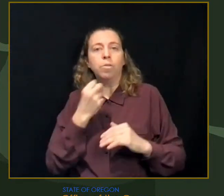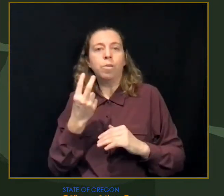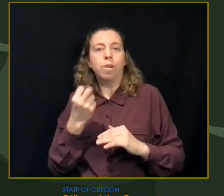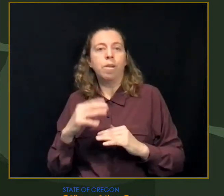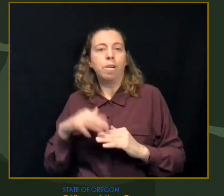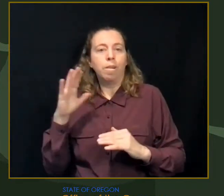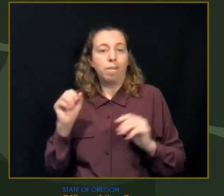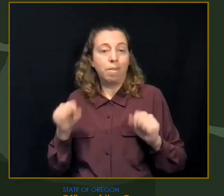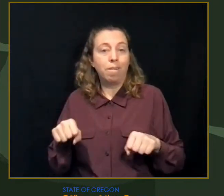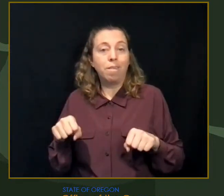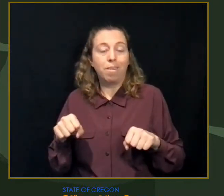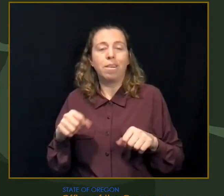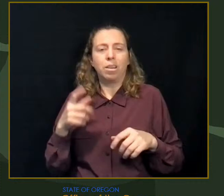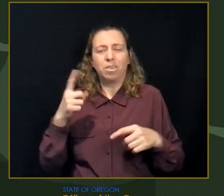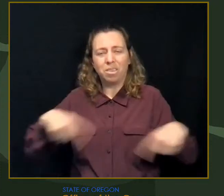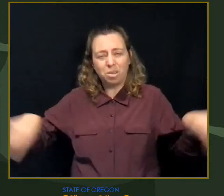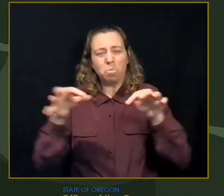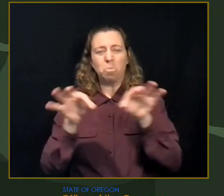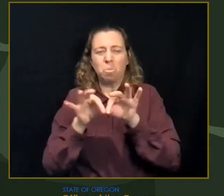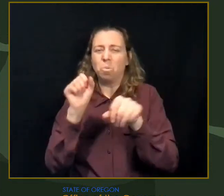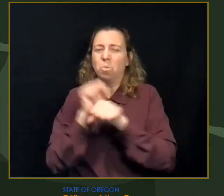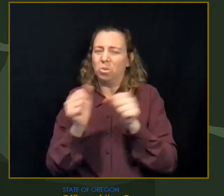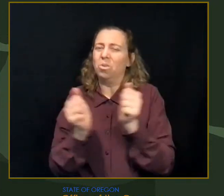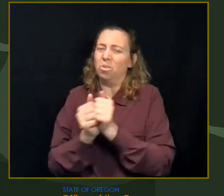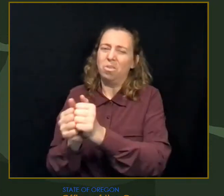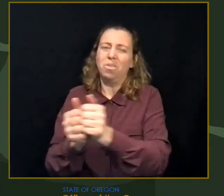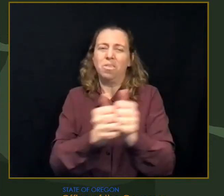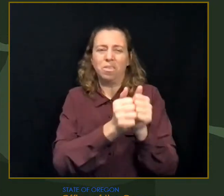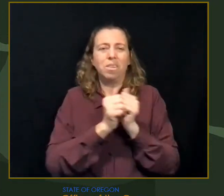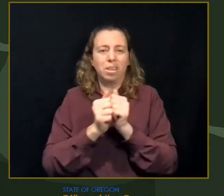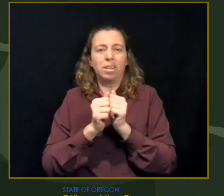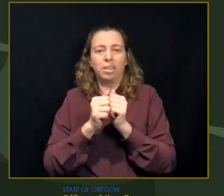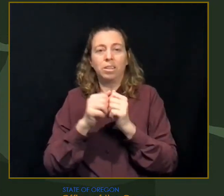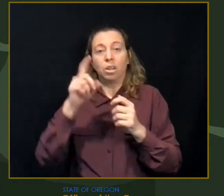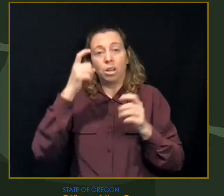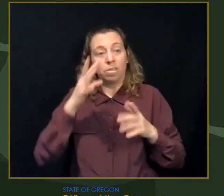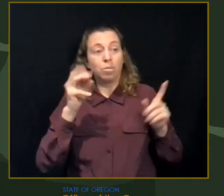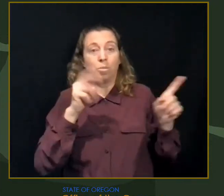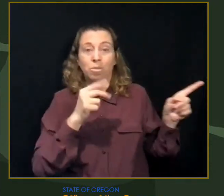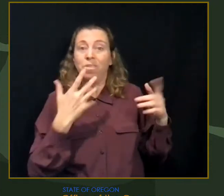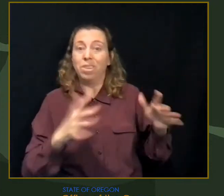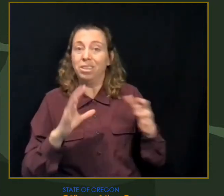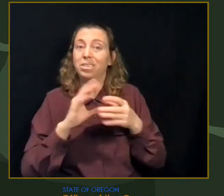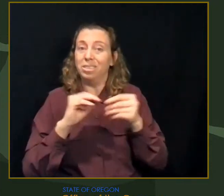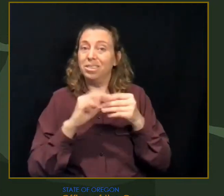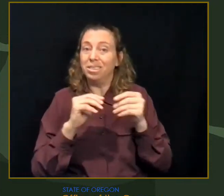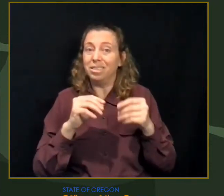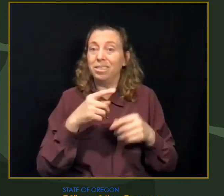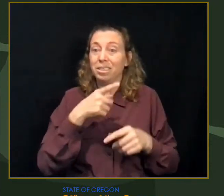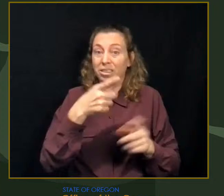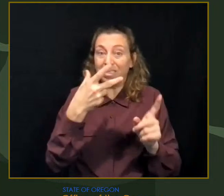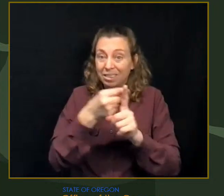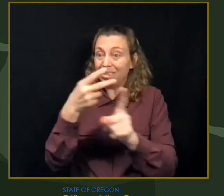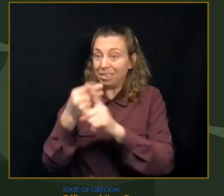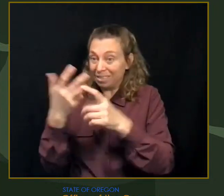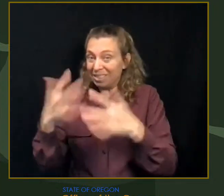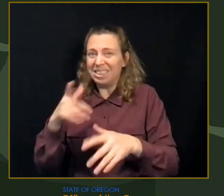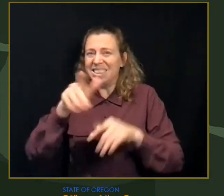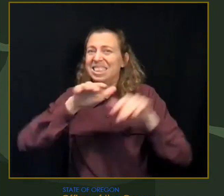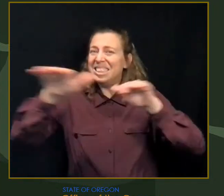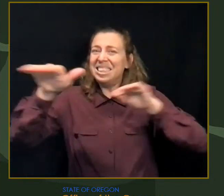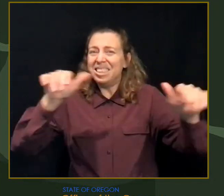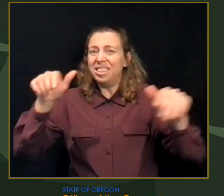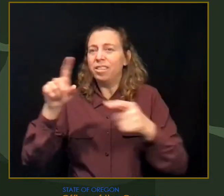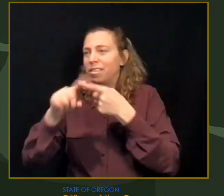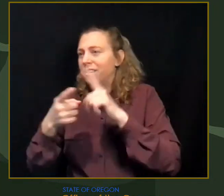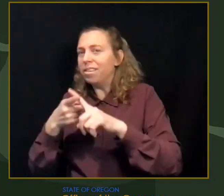As Governor Brown stated earlier, if you've gotten your vaccine, help your neighbors and help your friends get the vaccine. If you have questions about the